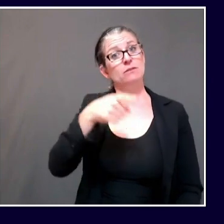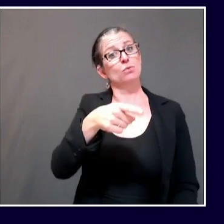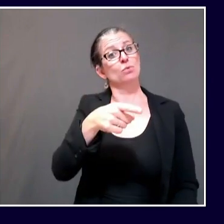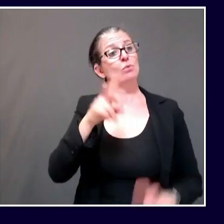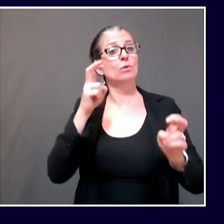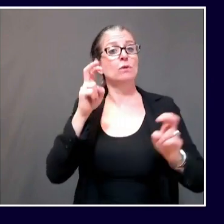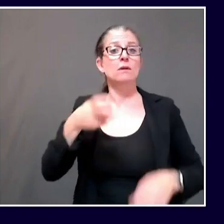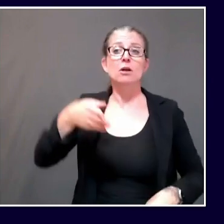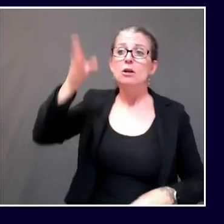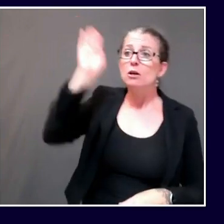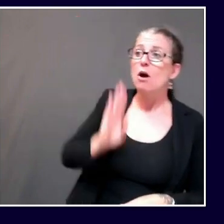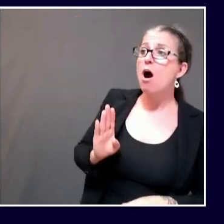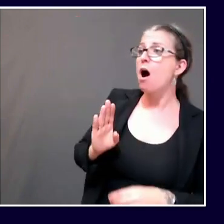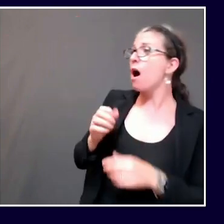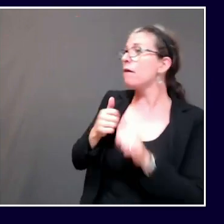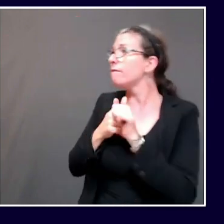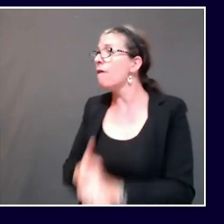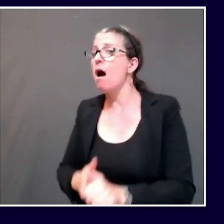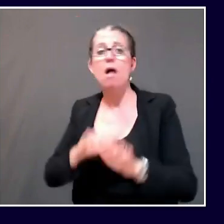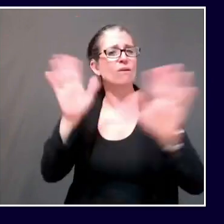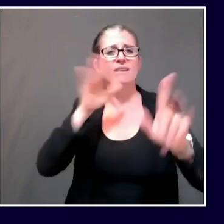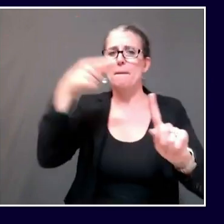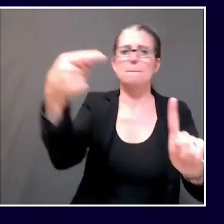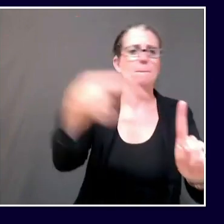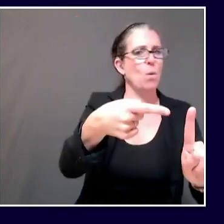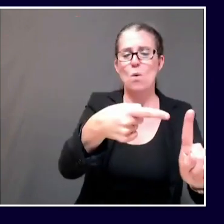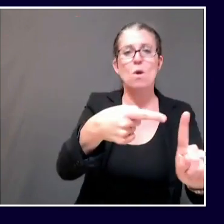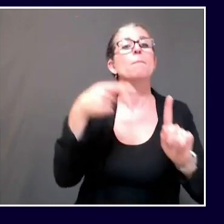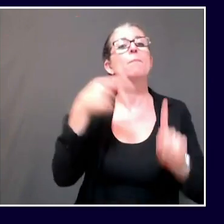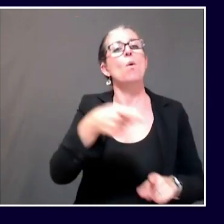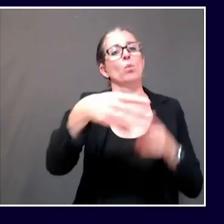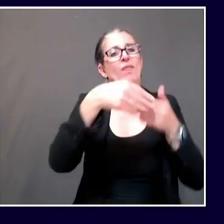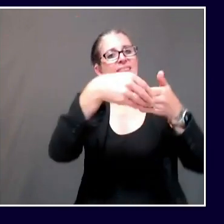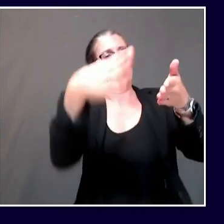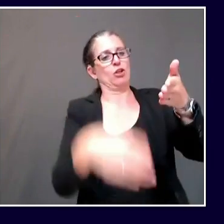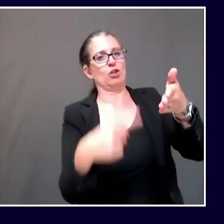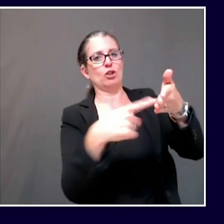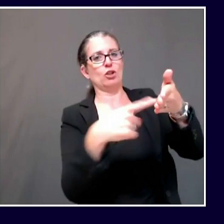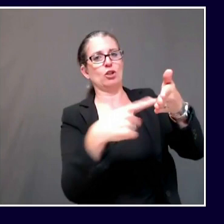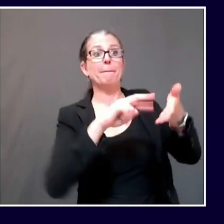for leaders of all sorts to come together and keep people in their world safe.